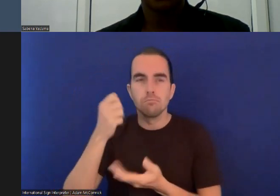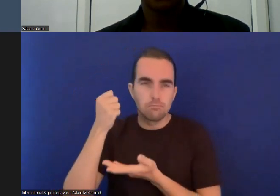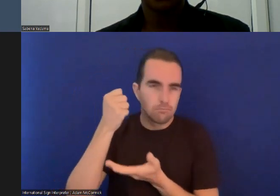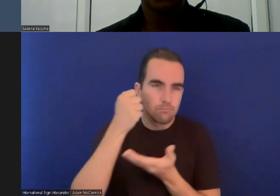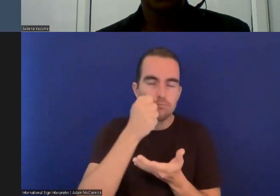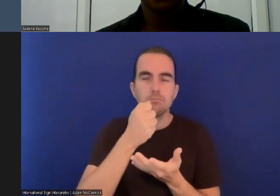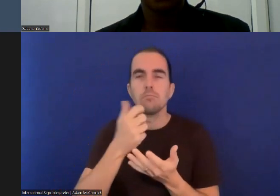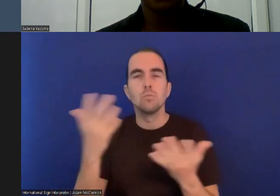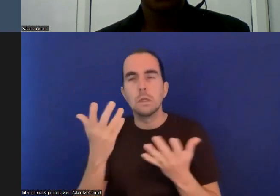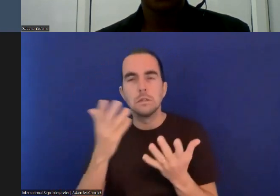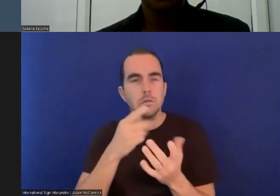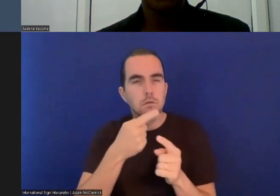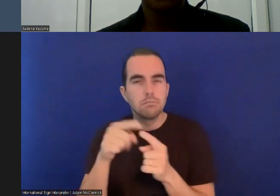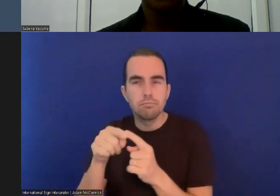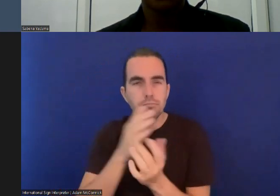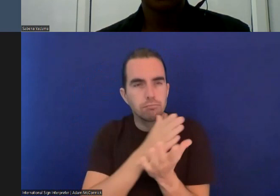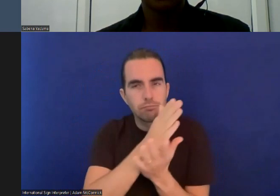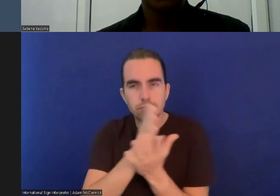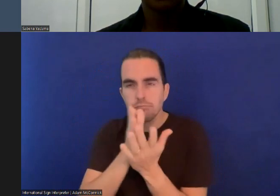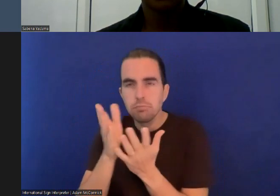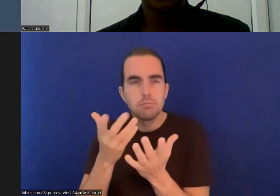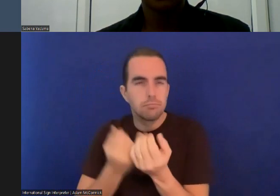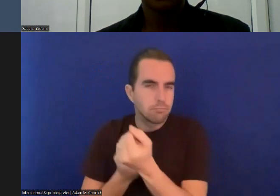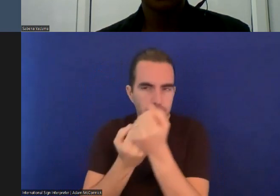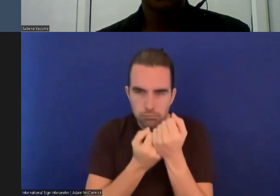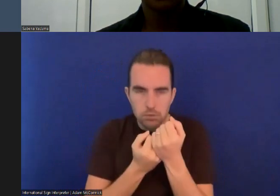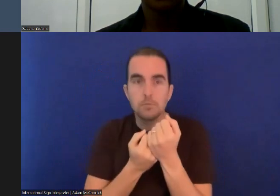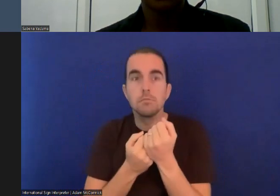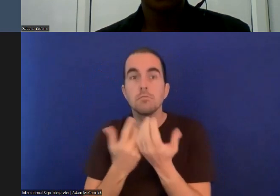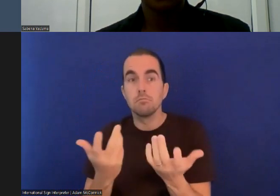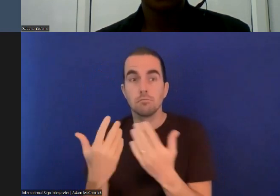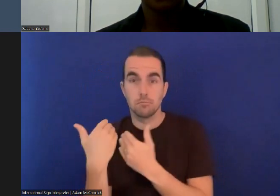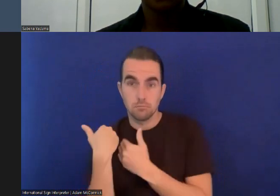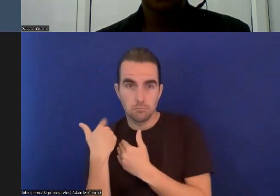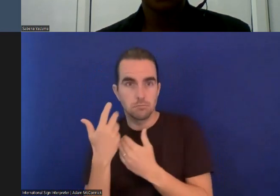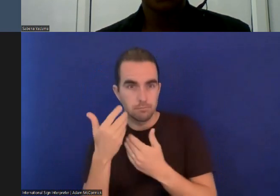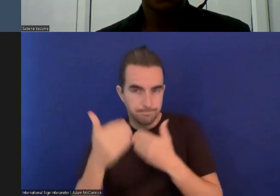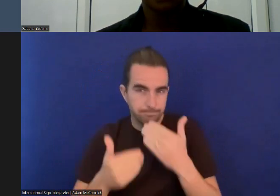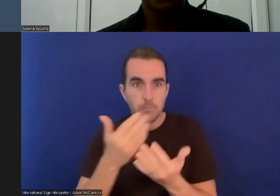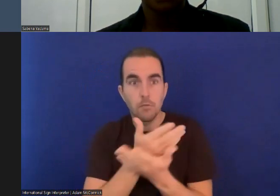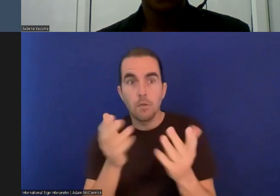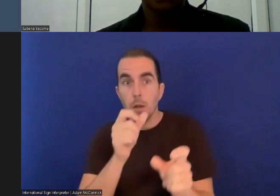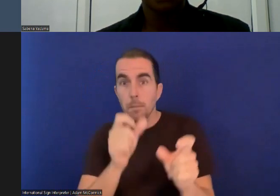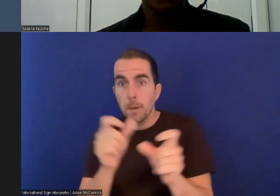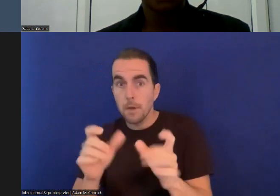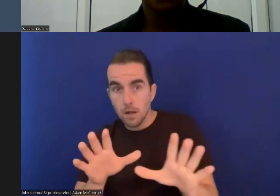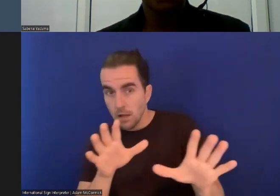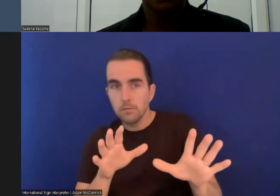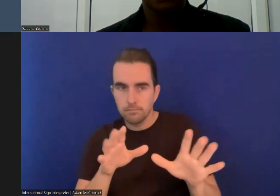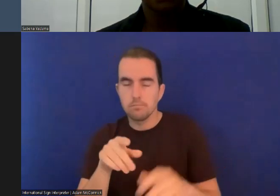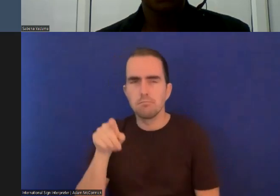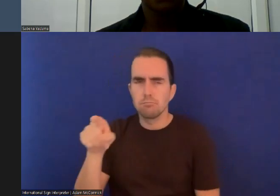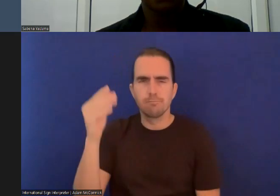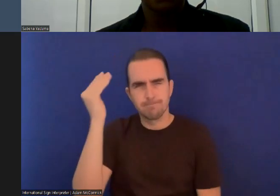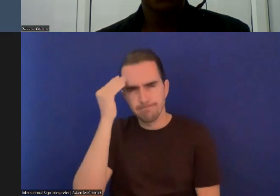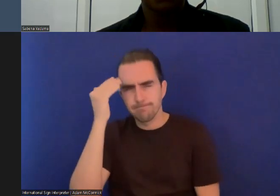FCDO, ECHO, FAO, UNICEF, and USAID, while her